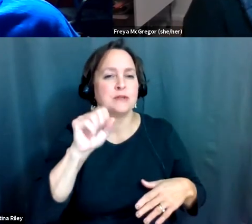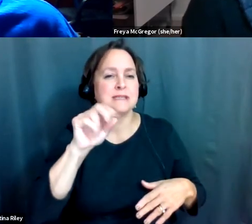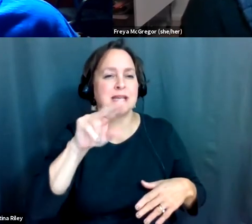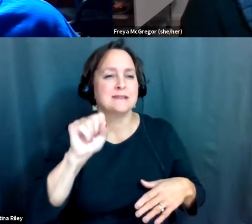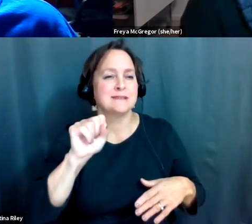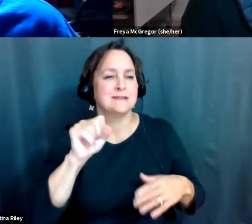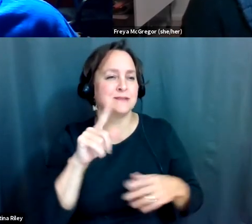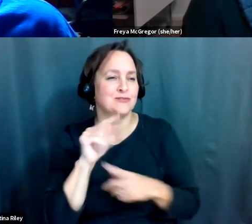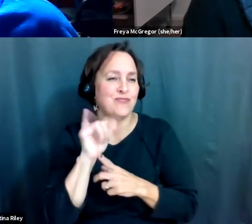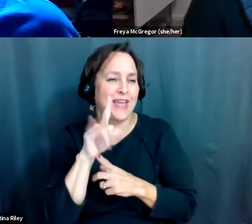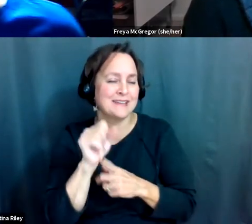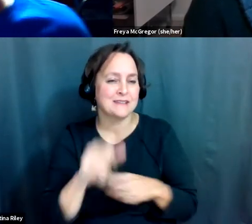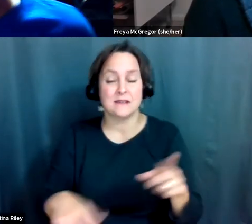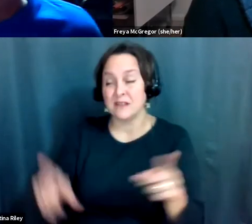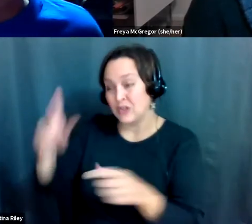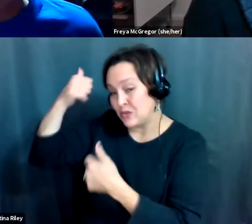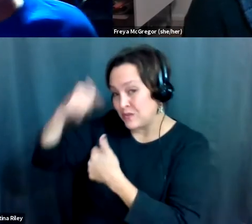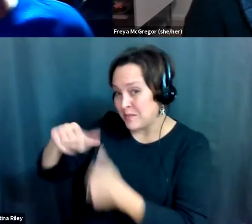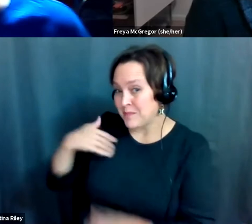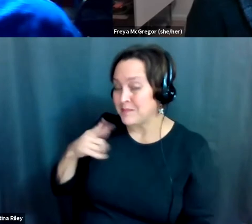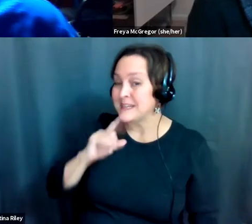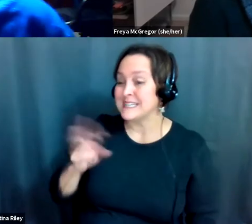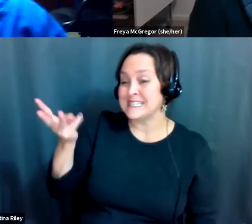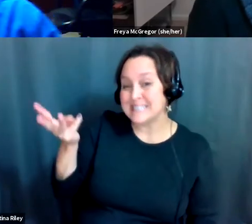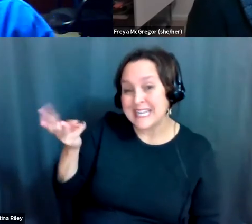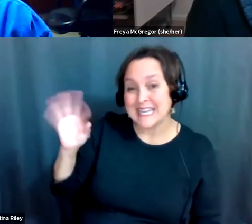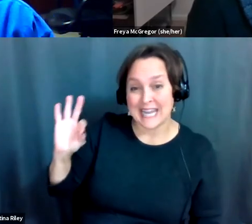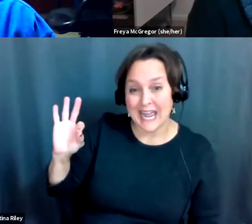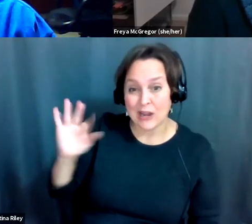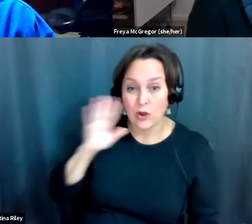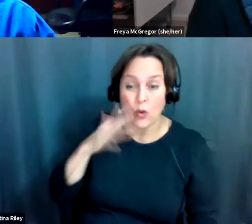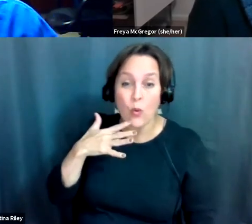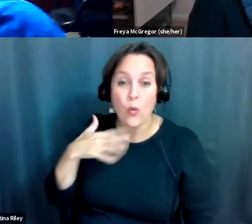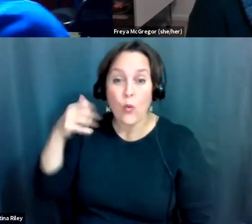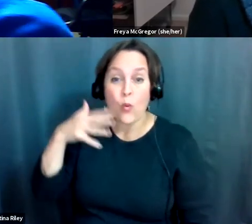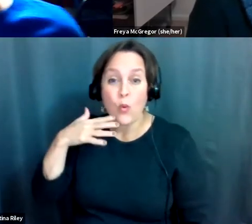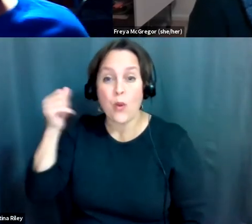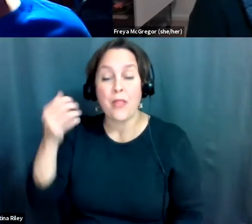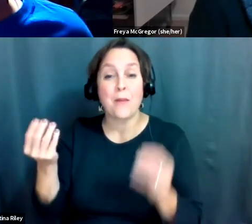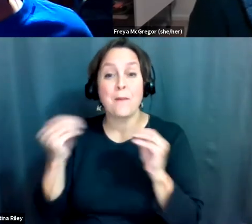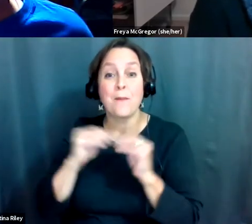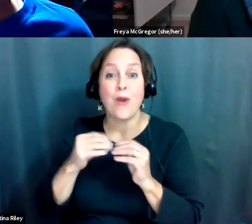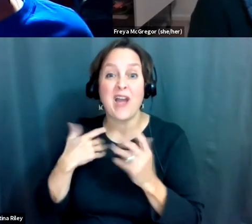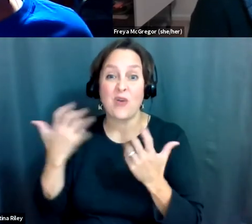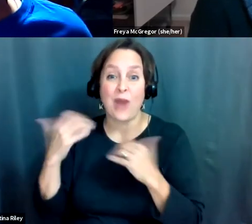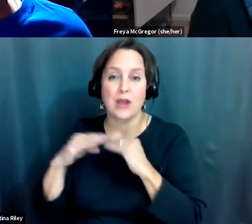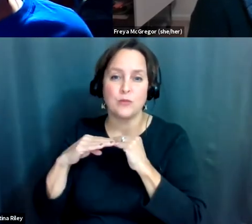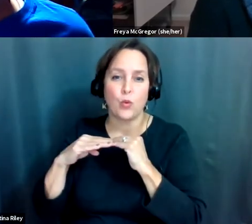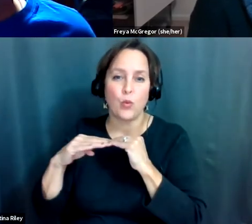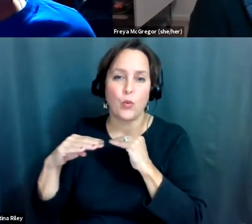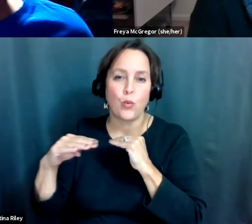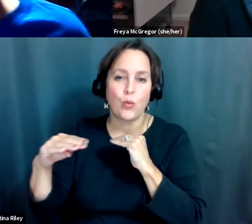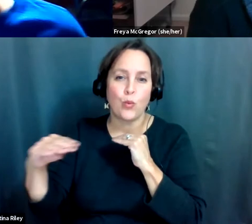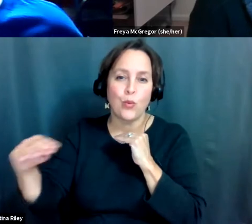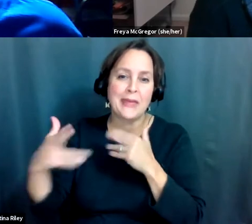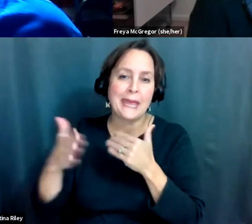Well, remember that I'm a 69 years old now, and the older I get, the more I like nice smooth trails that are, they're easy to